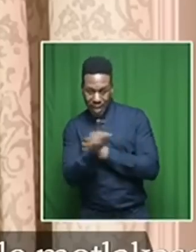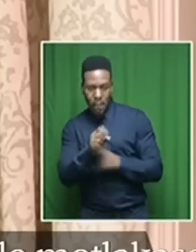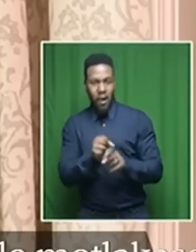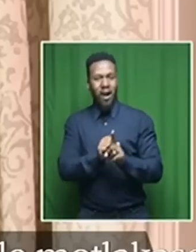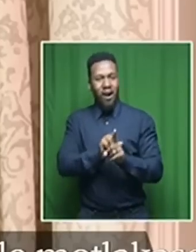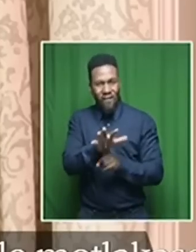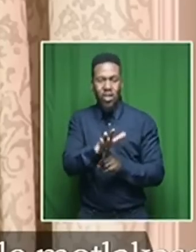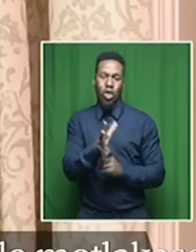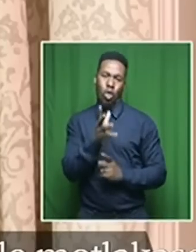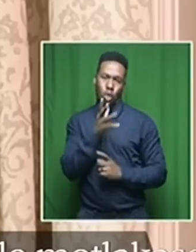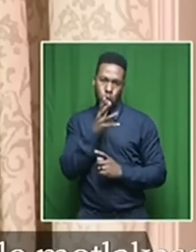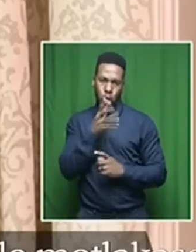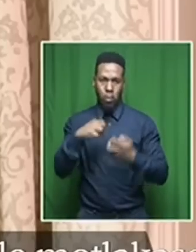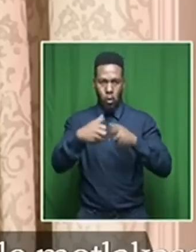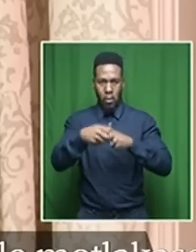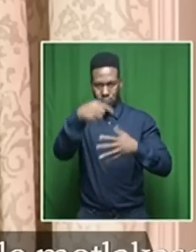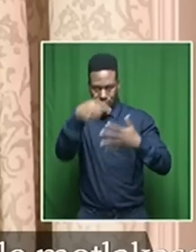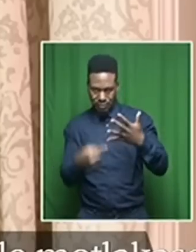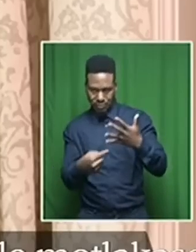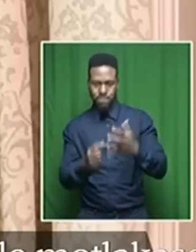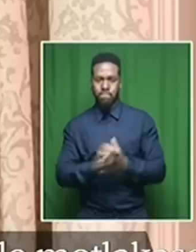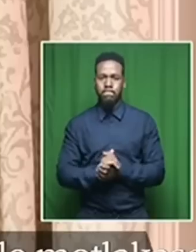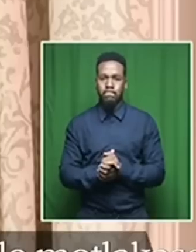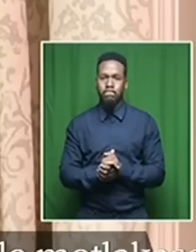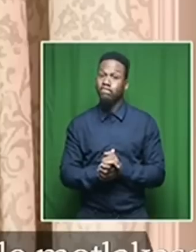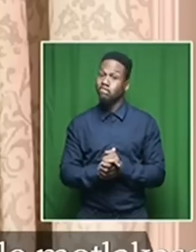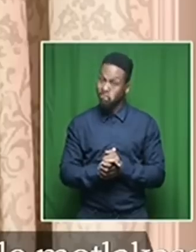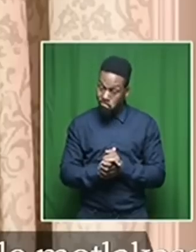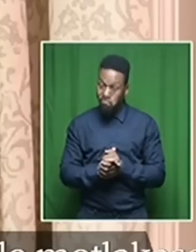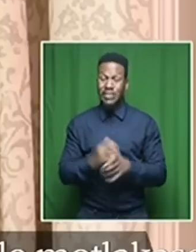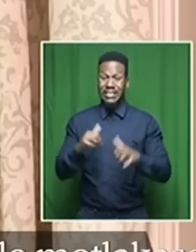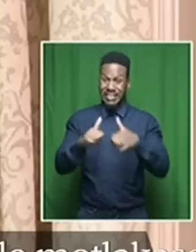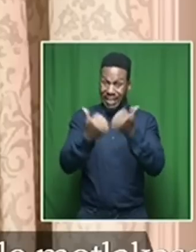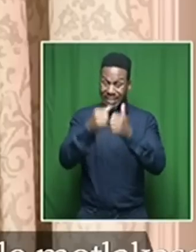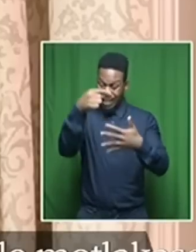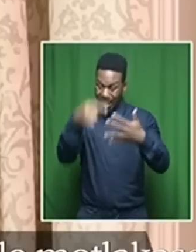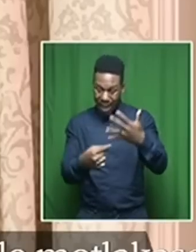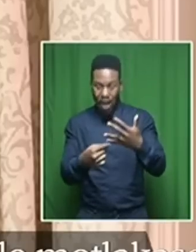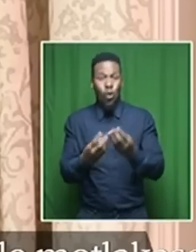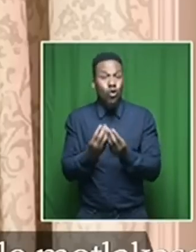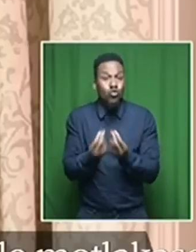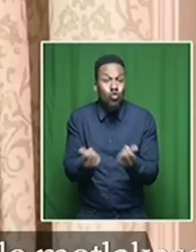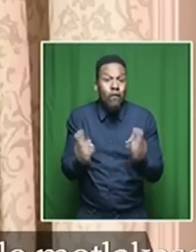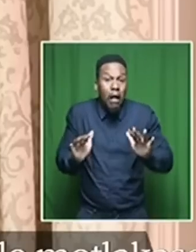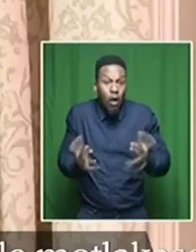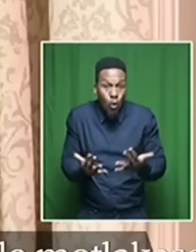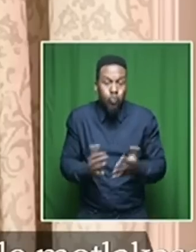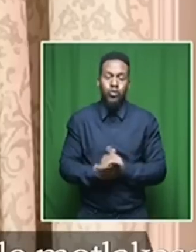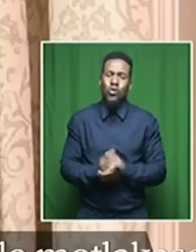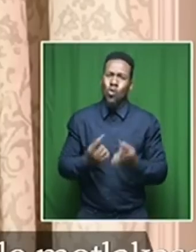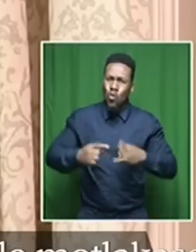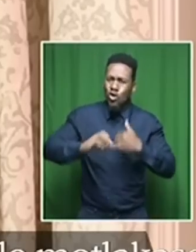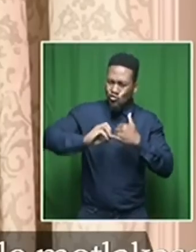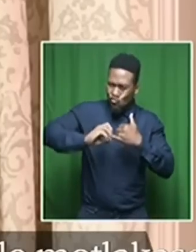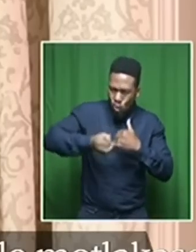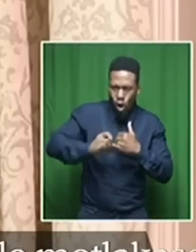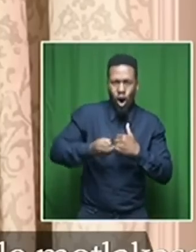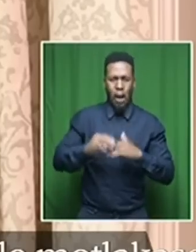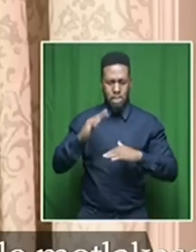by these problems. To address these challenges, we are at work to rebuild